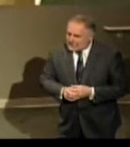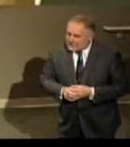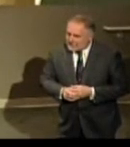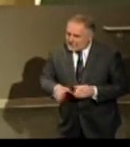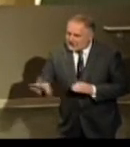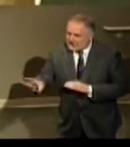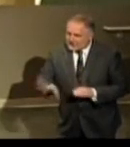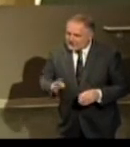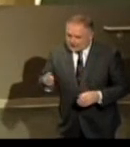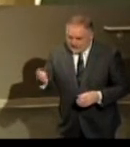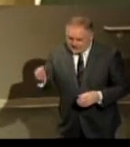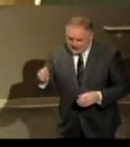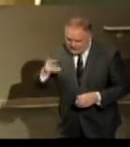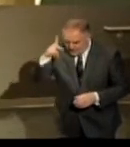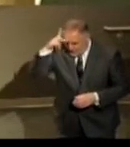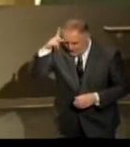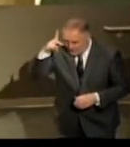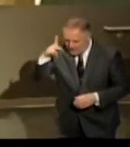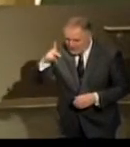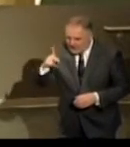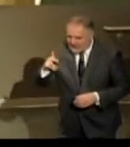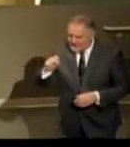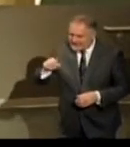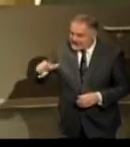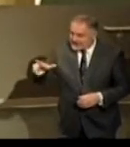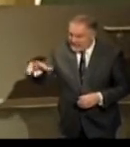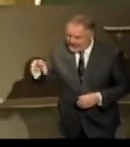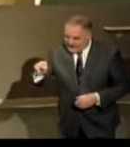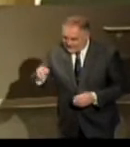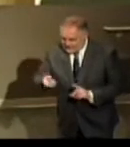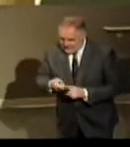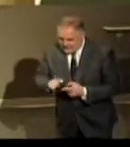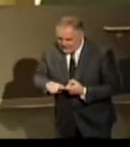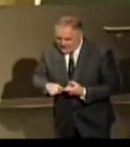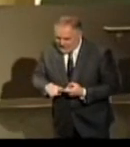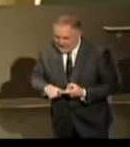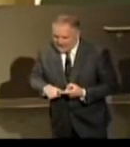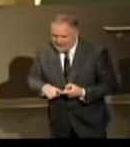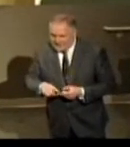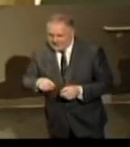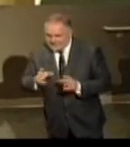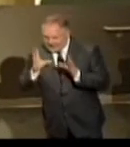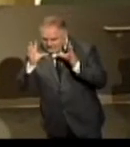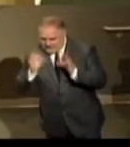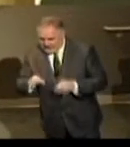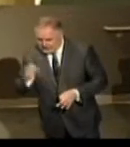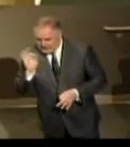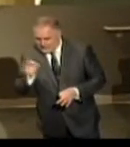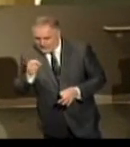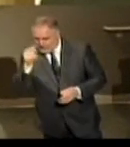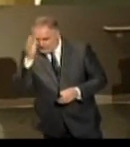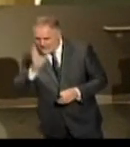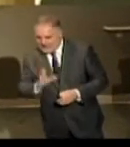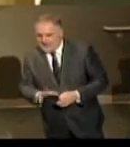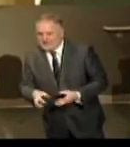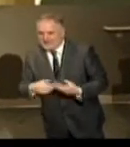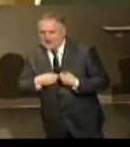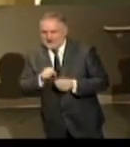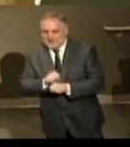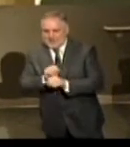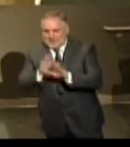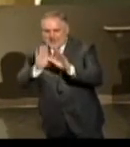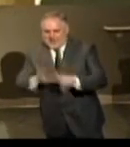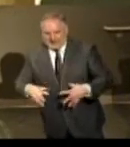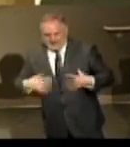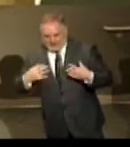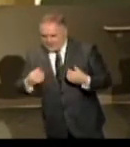In Acts 14, Paul and Silas have come to a city to preach, and a man has got miraculously healed. When he